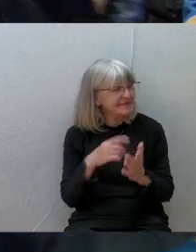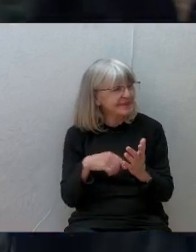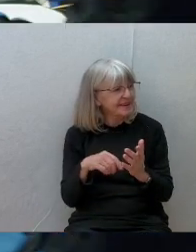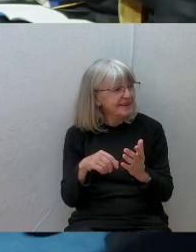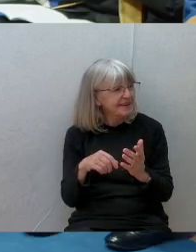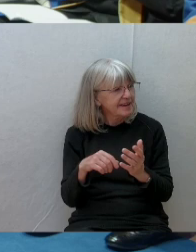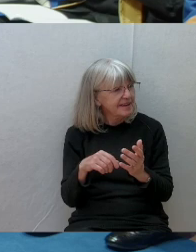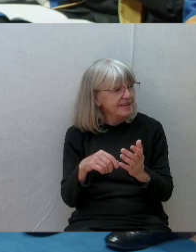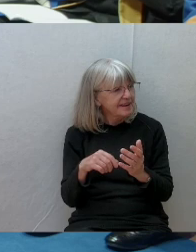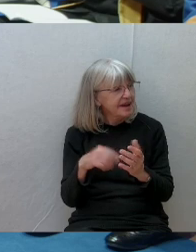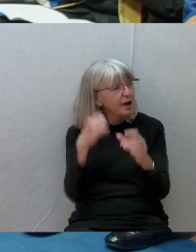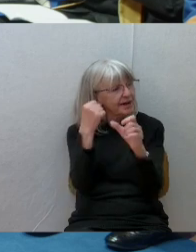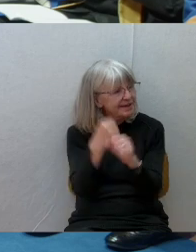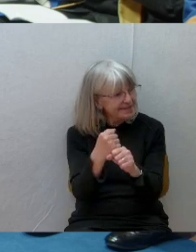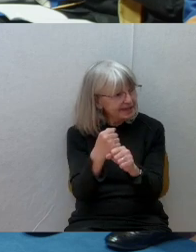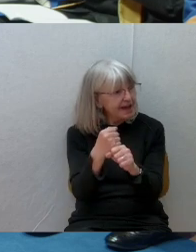Gitika Vatvitana.